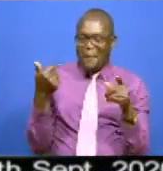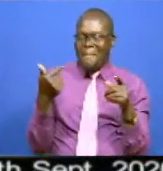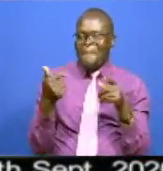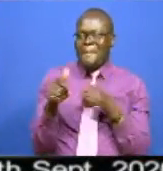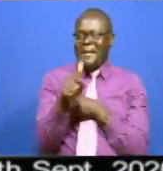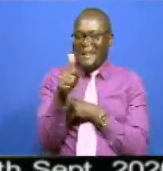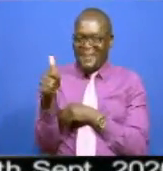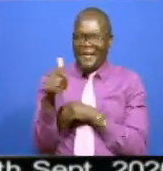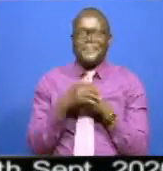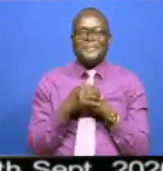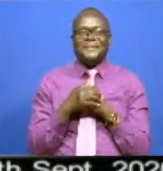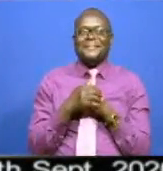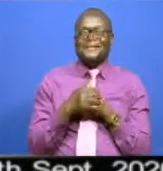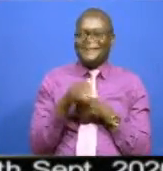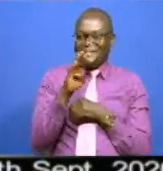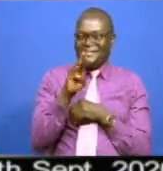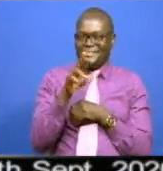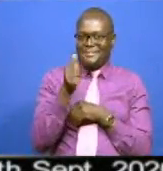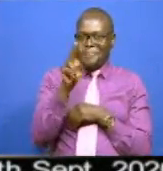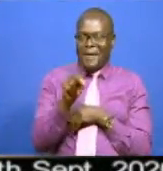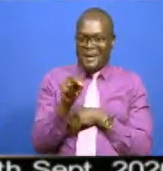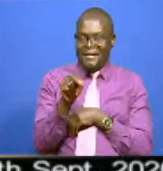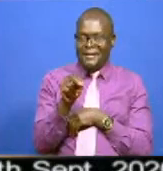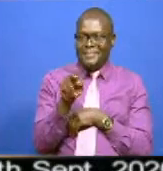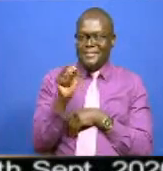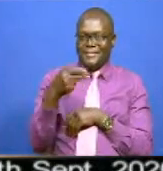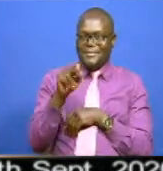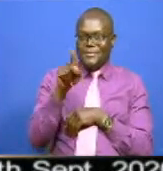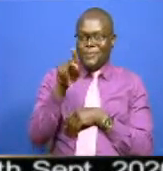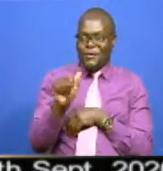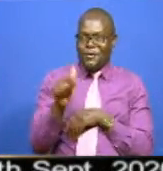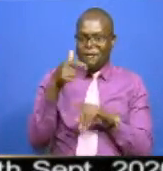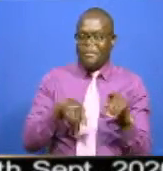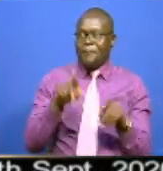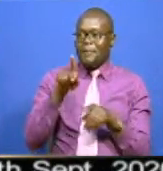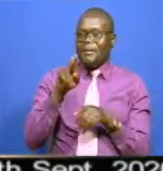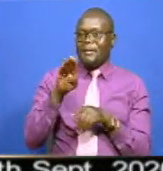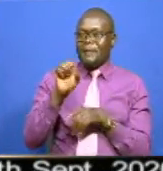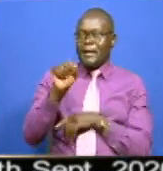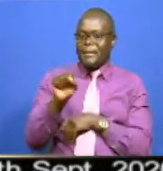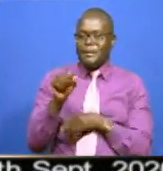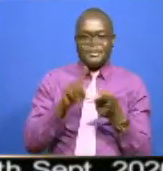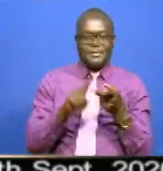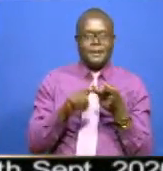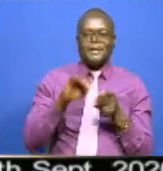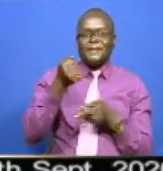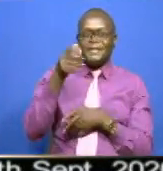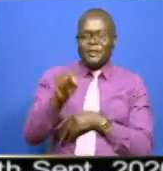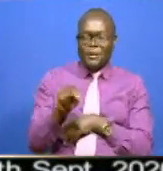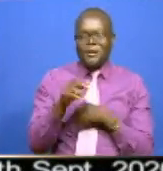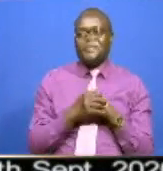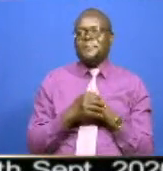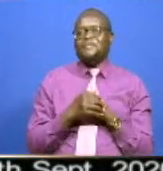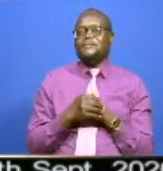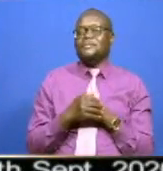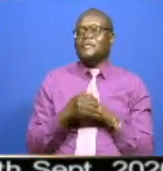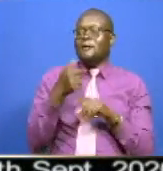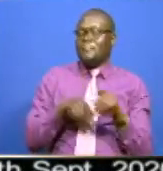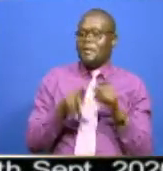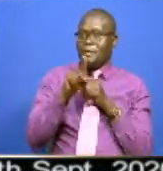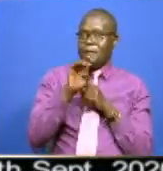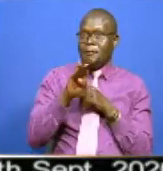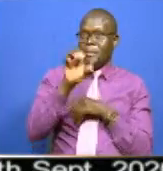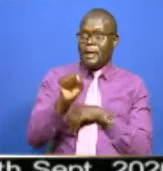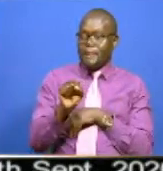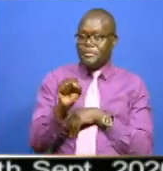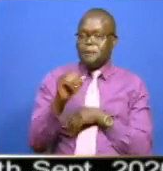Standards, Mr. Brian Thuku from Kenya Bureau of Standards, and Dr. John Ngeno from Kenya Bureau of Standards to answer